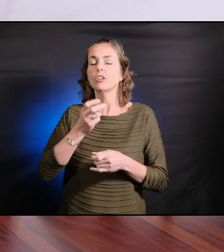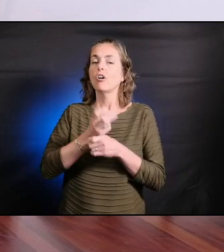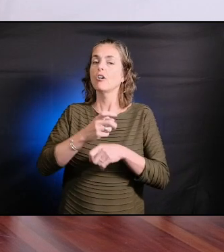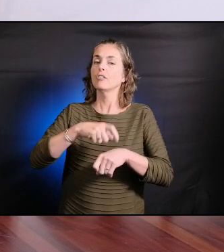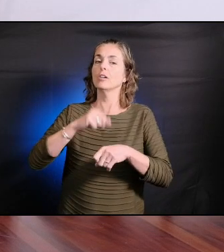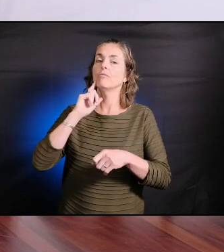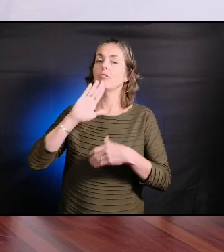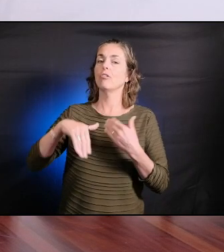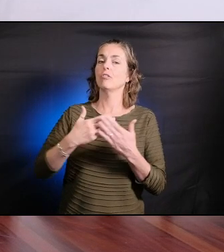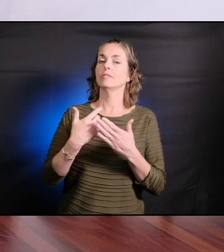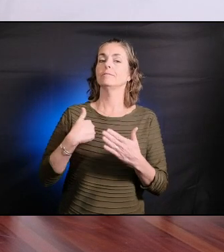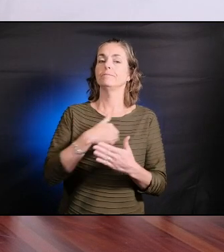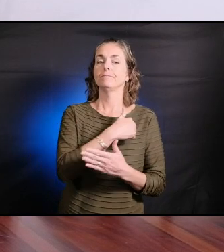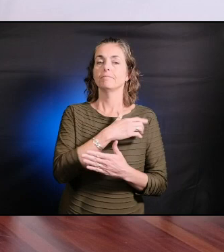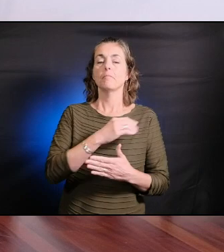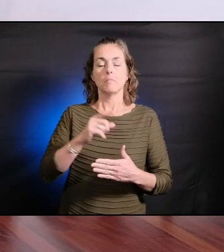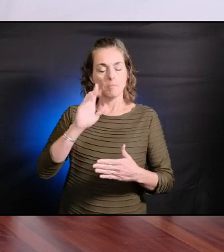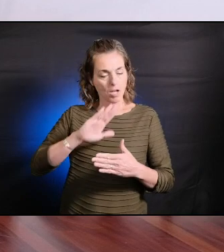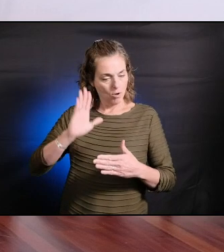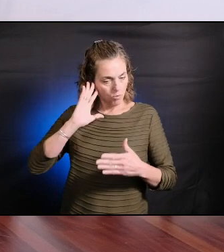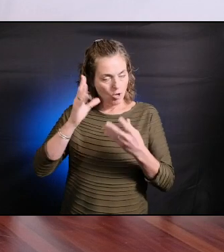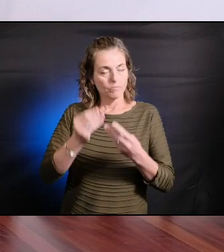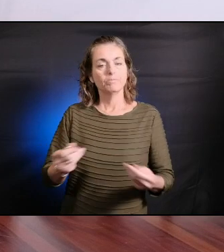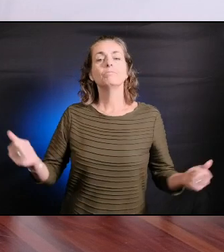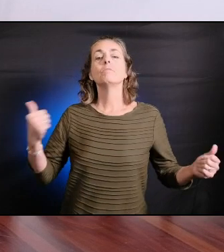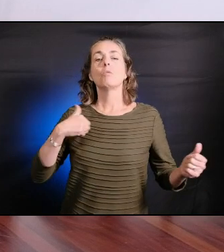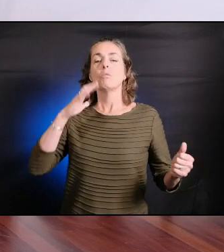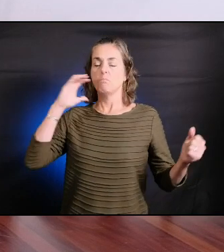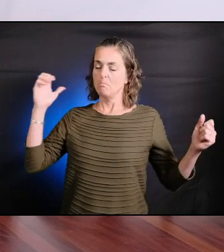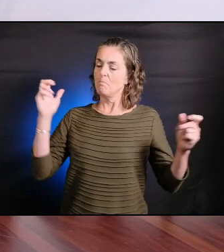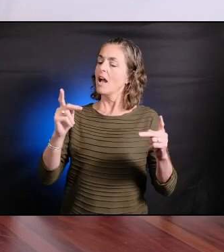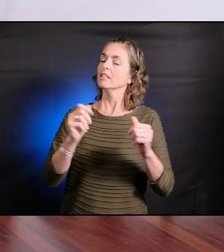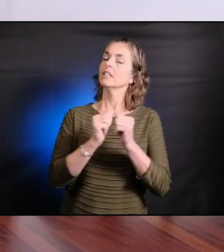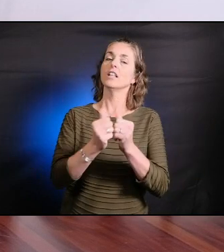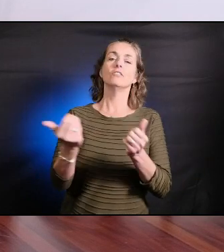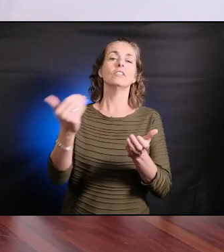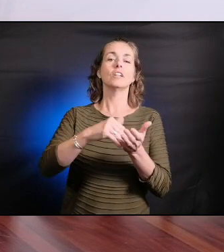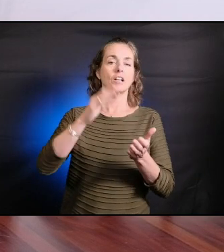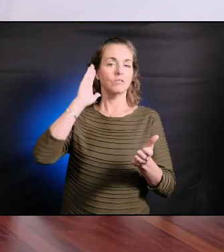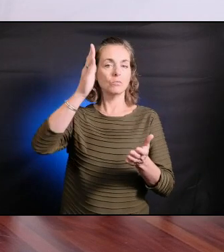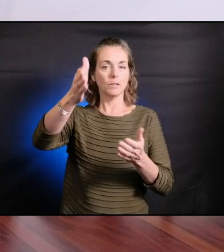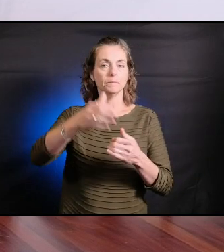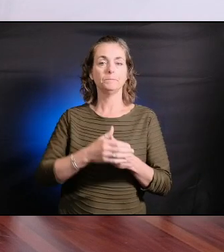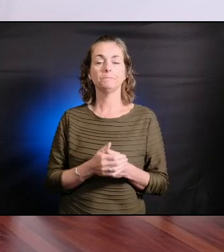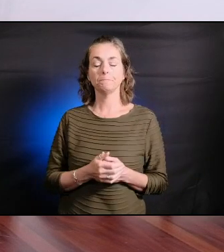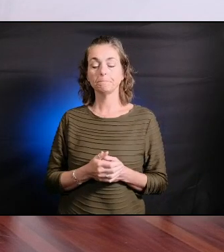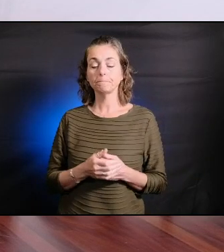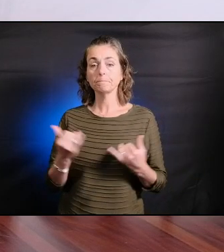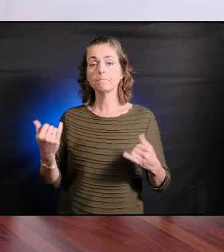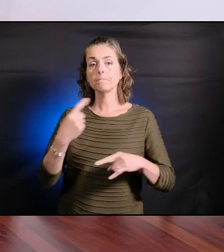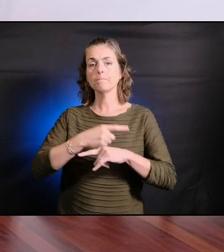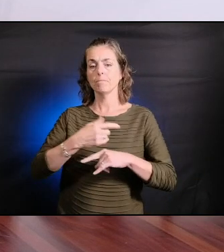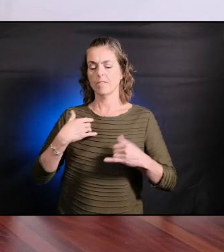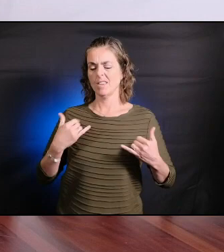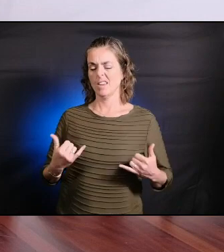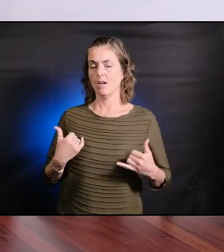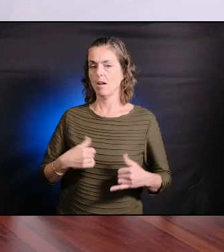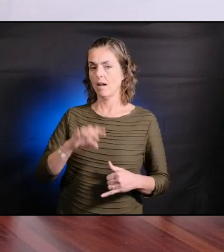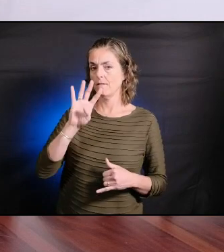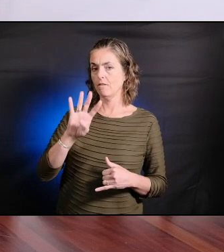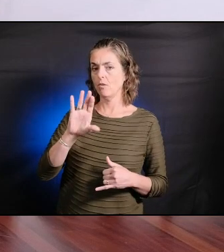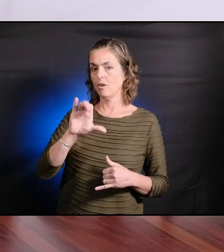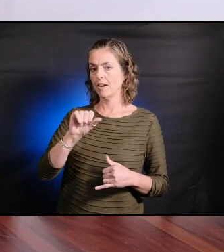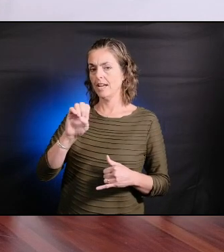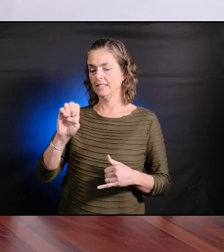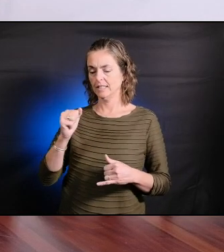and one day soon we're going to be back together again. Today we are currently tracking 4 cases of COVID in the